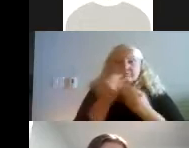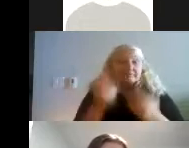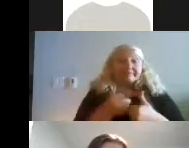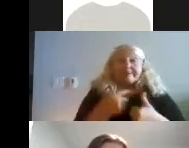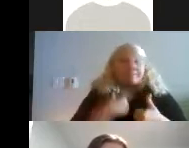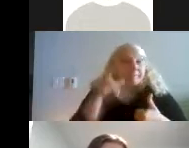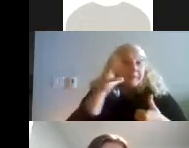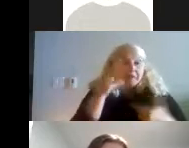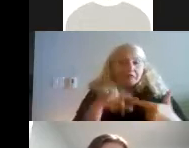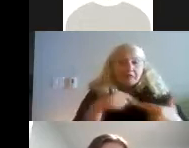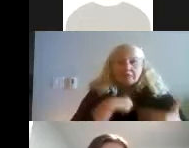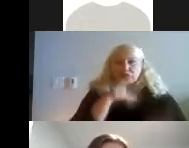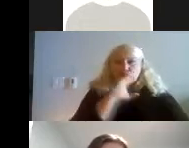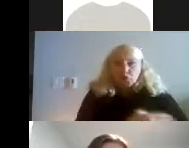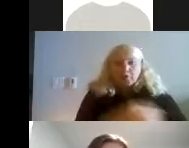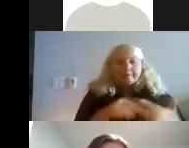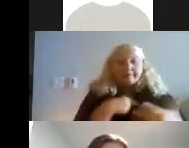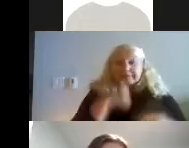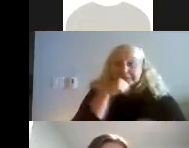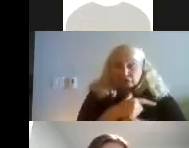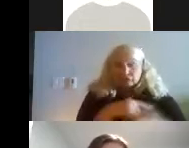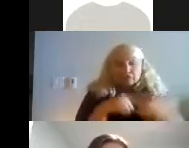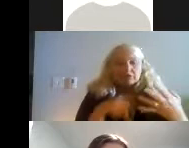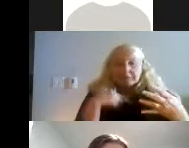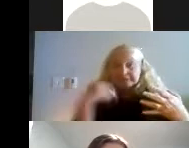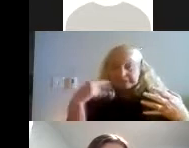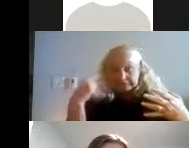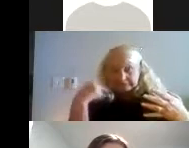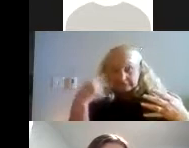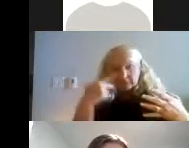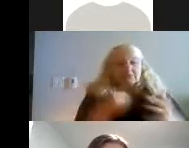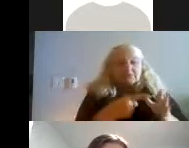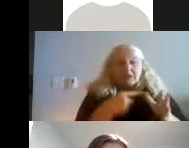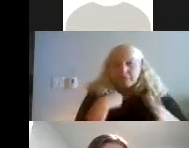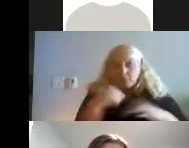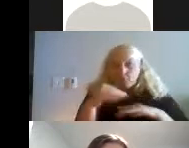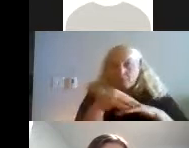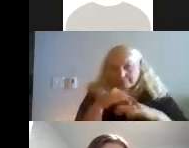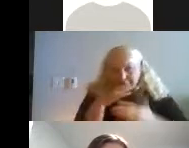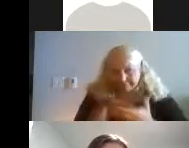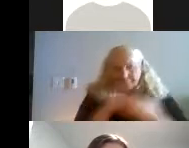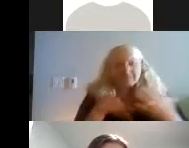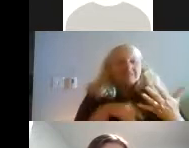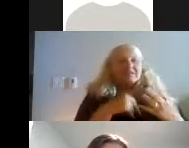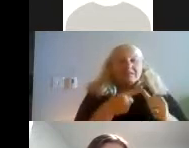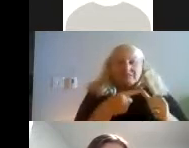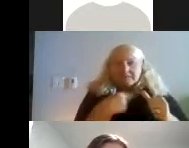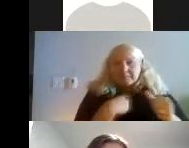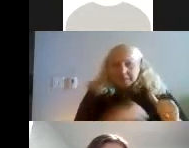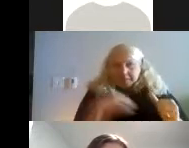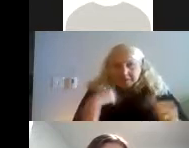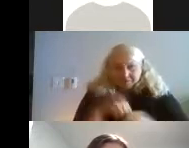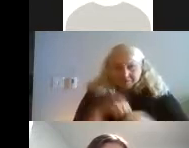mother, a daughter, a sister, a niece, a wife, a member of my community, a